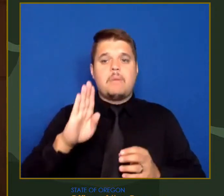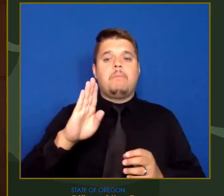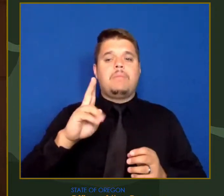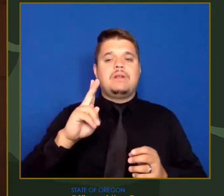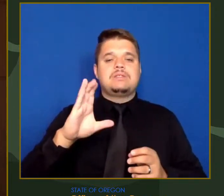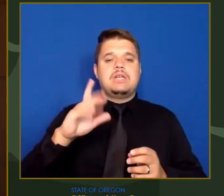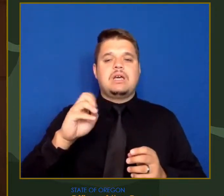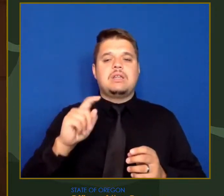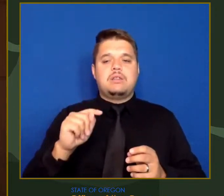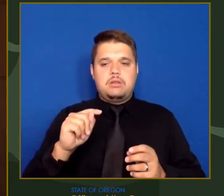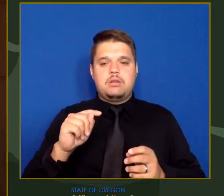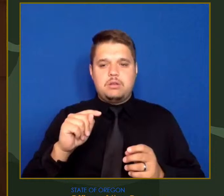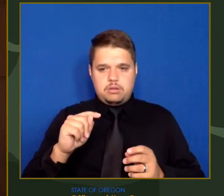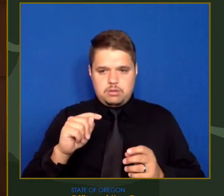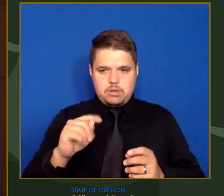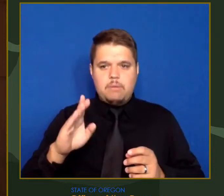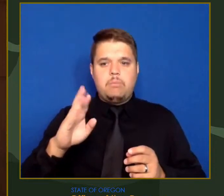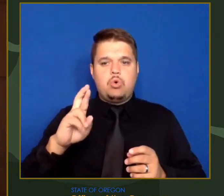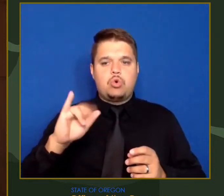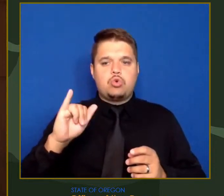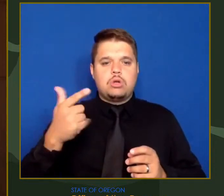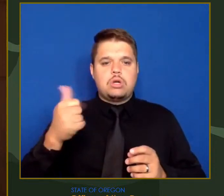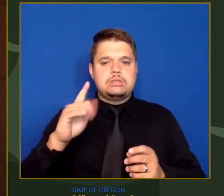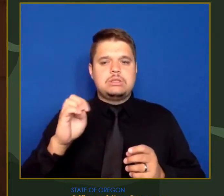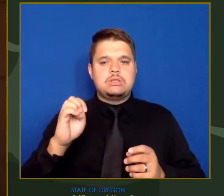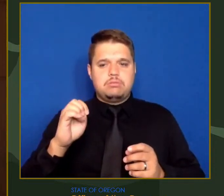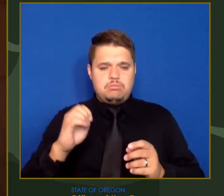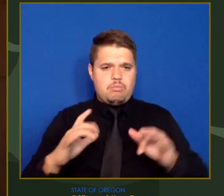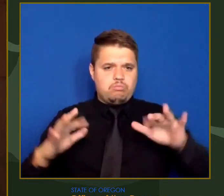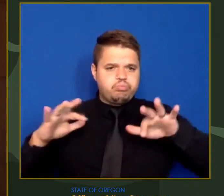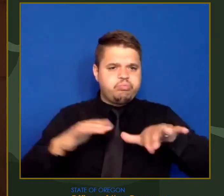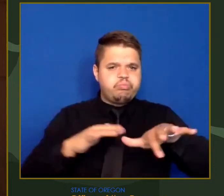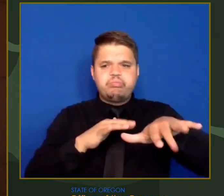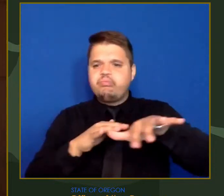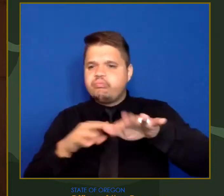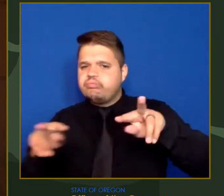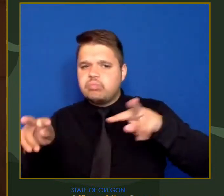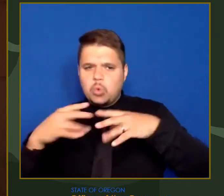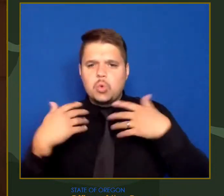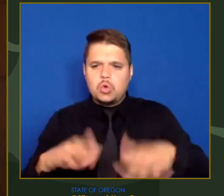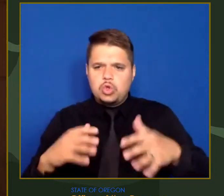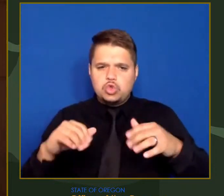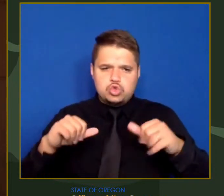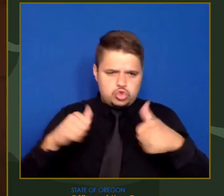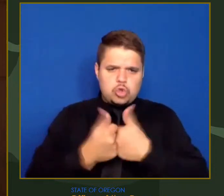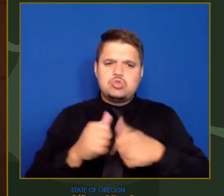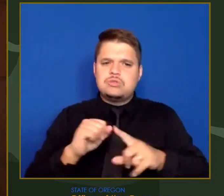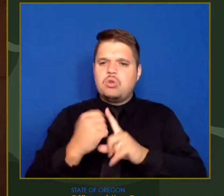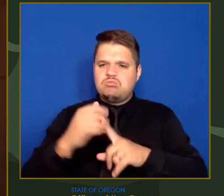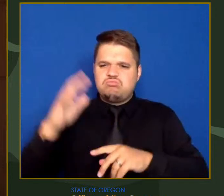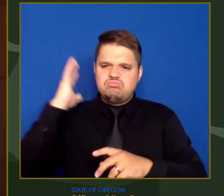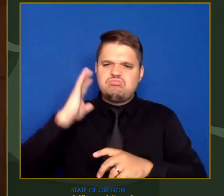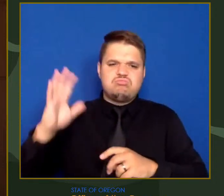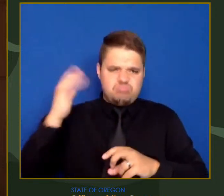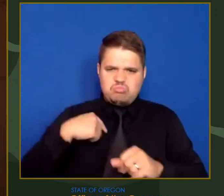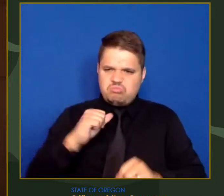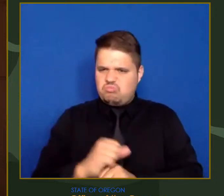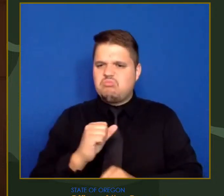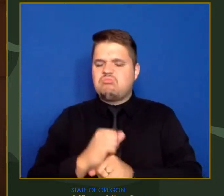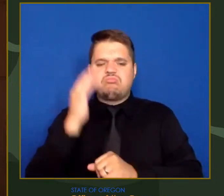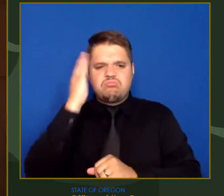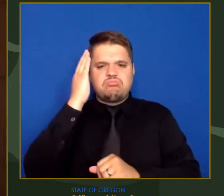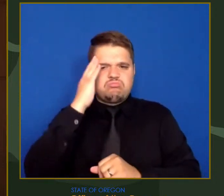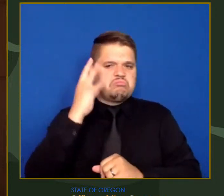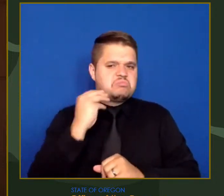challenging circumstances. It's challenging for the farmers. It's challenging for the tribes in the region.